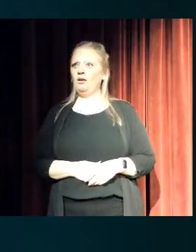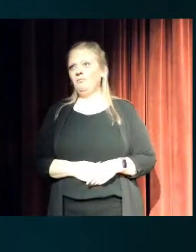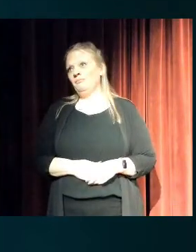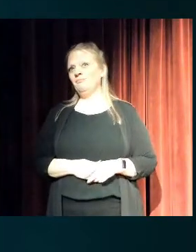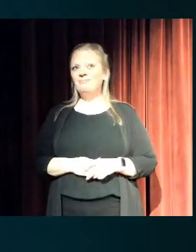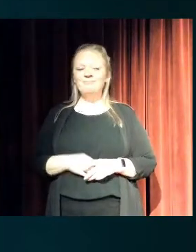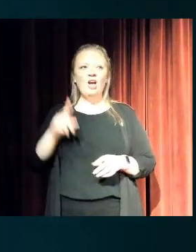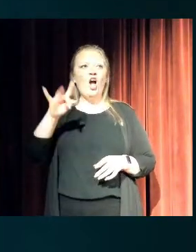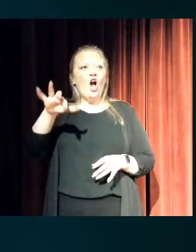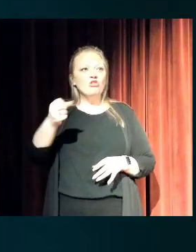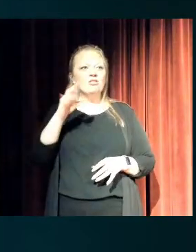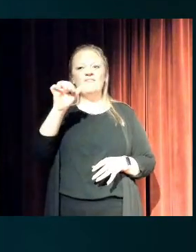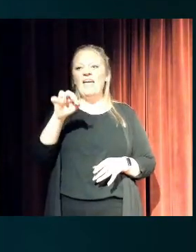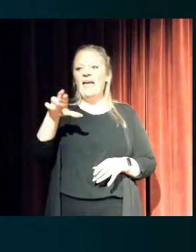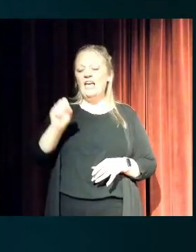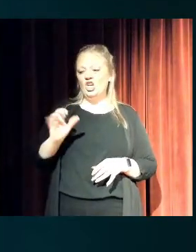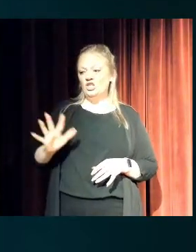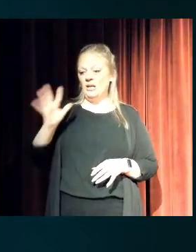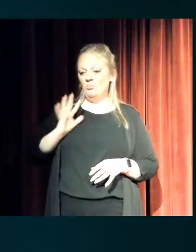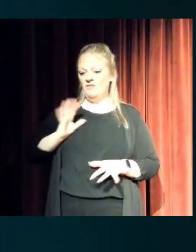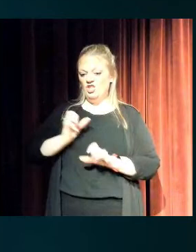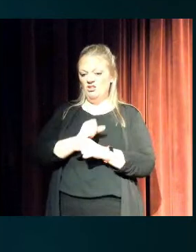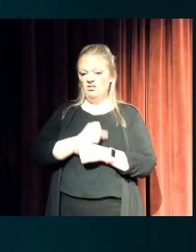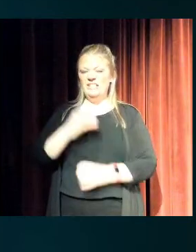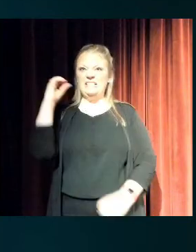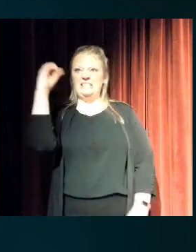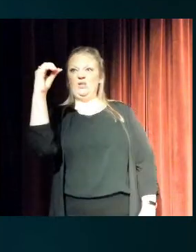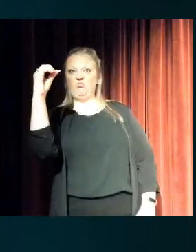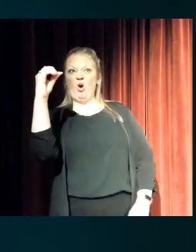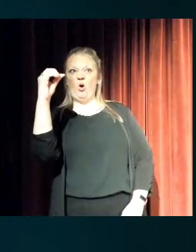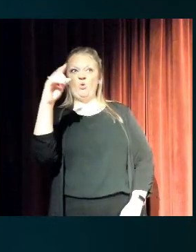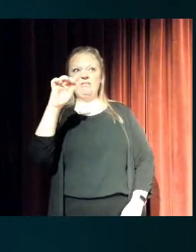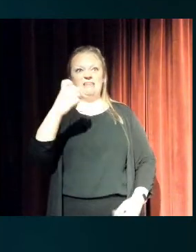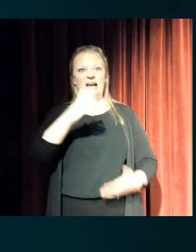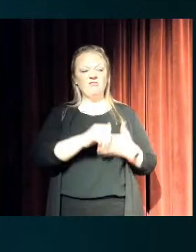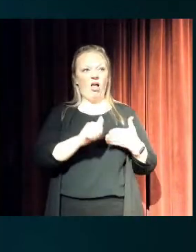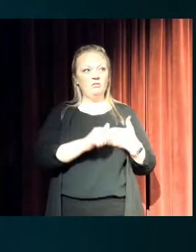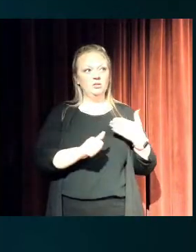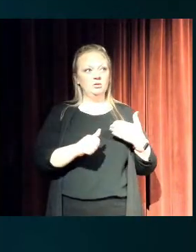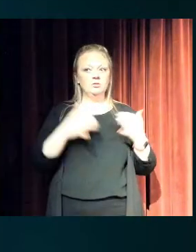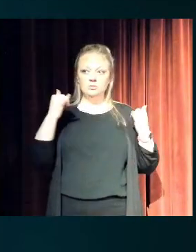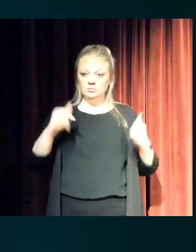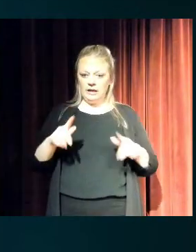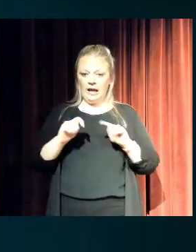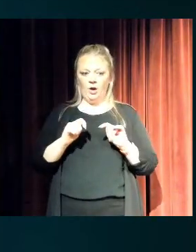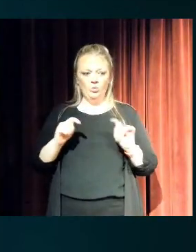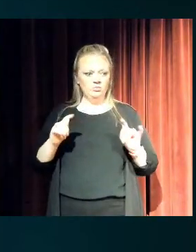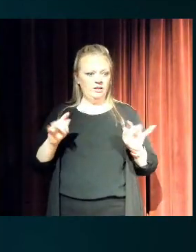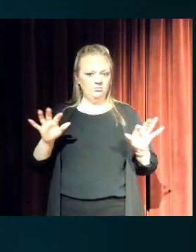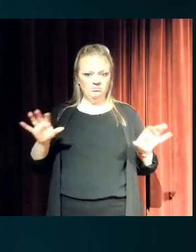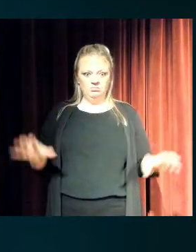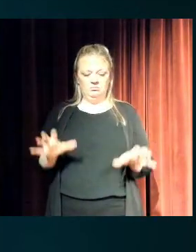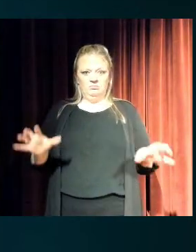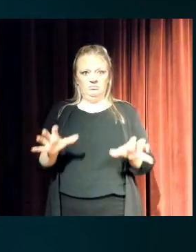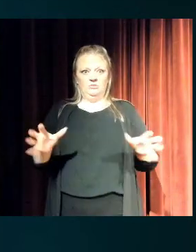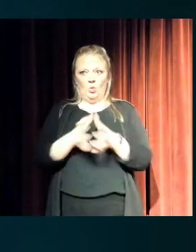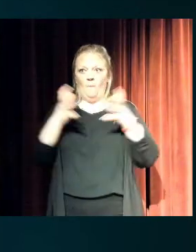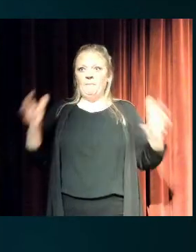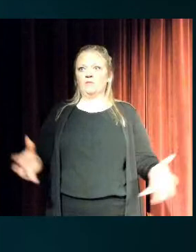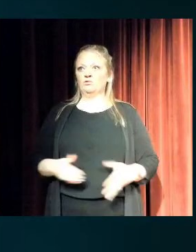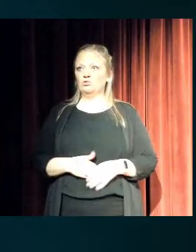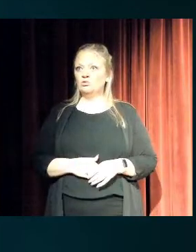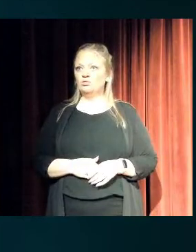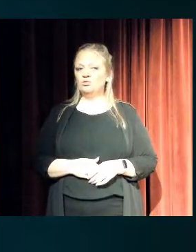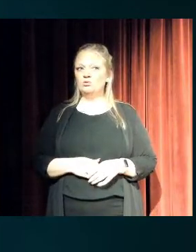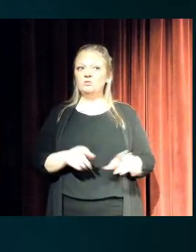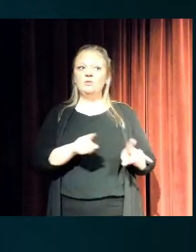Hundreds of acres that previously generated almost zero tax dollars are now teeming with activity, as well as an